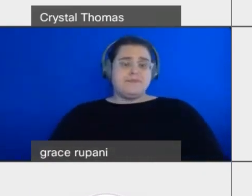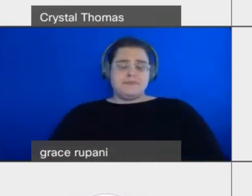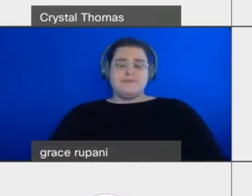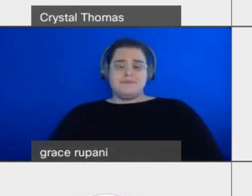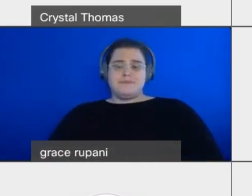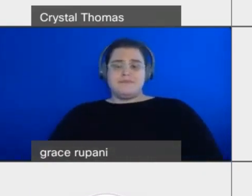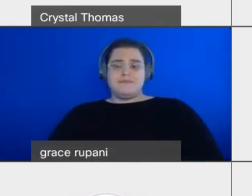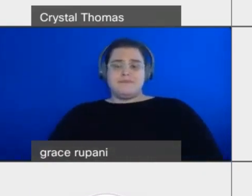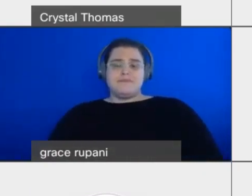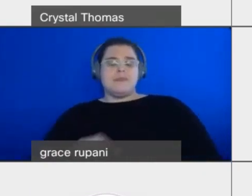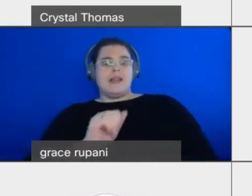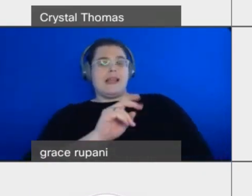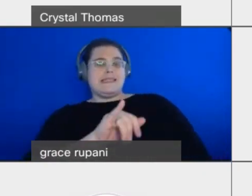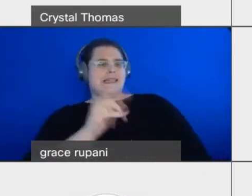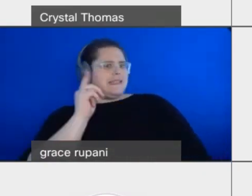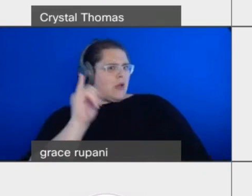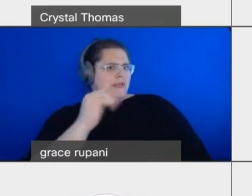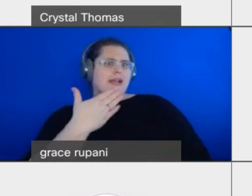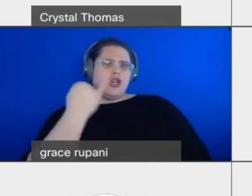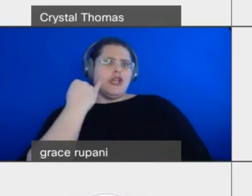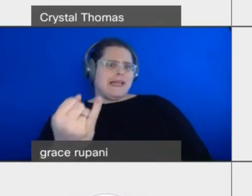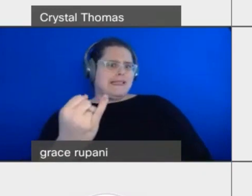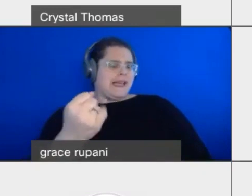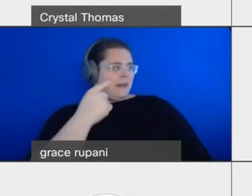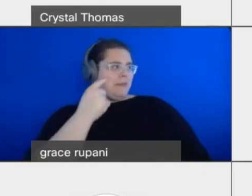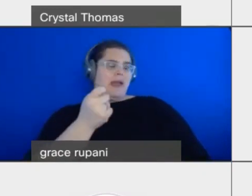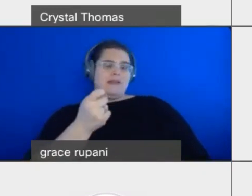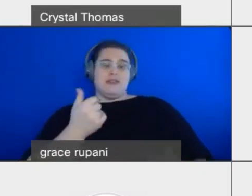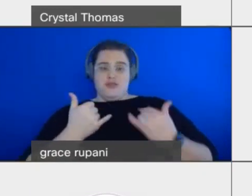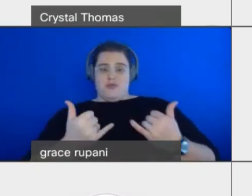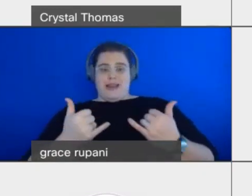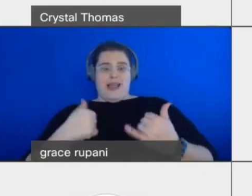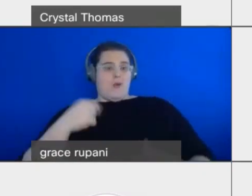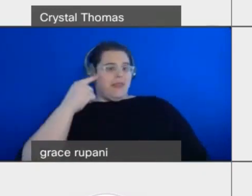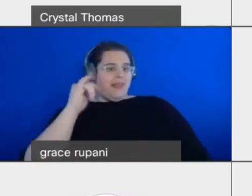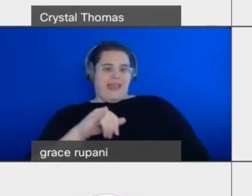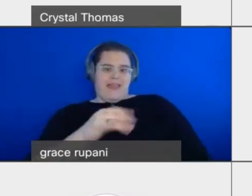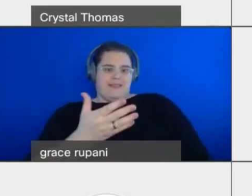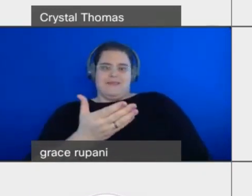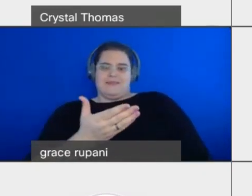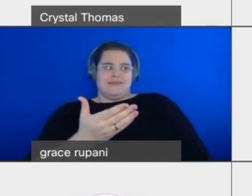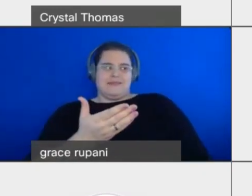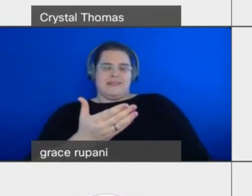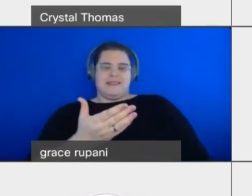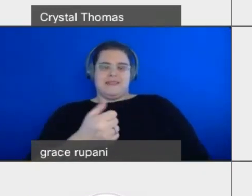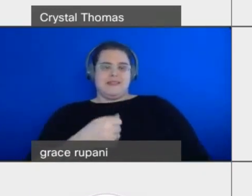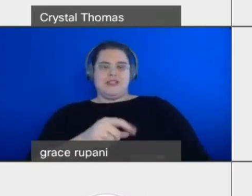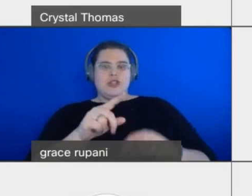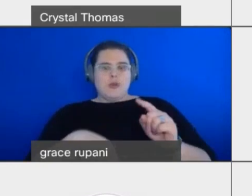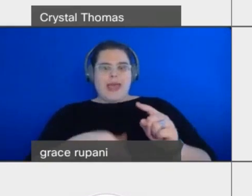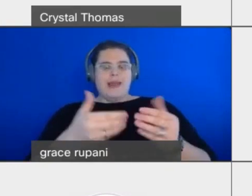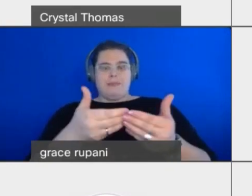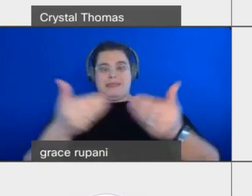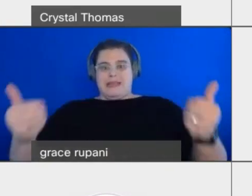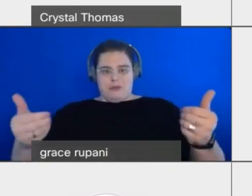That sounds like a really good idea because right now I don't think you can think about them in silos like that.